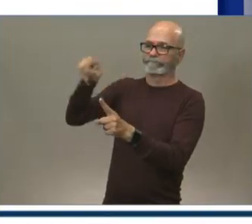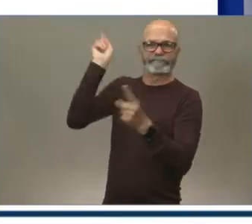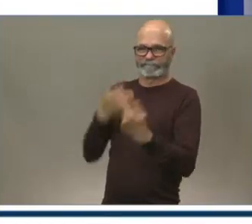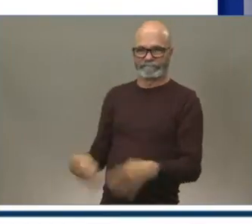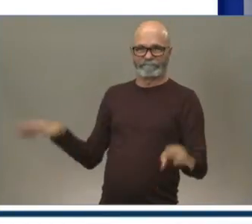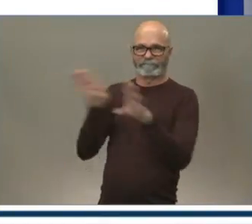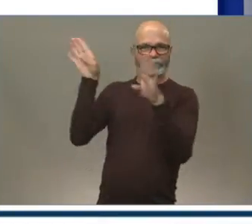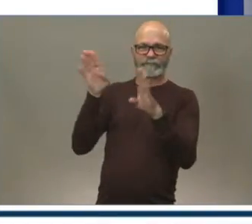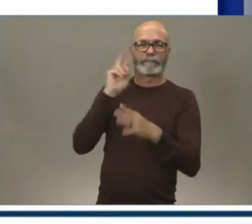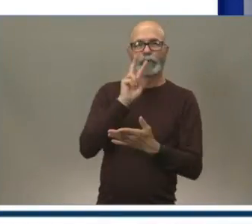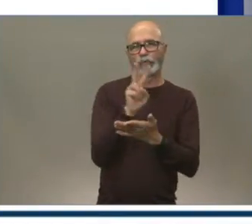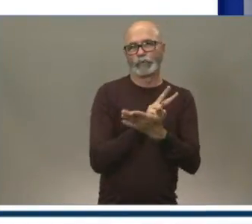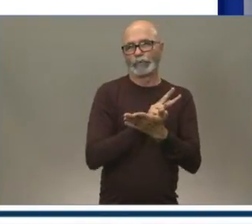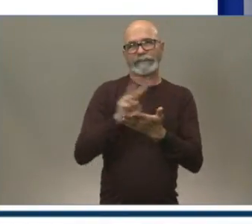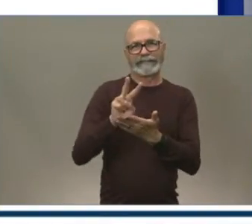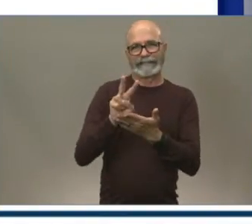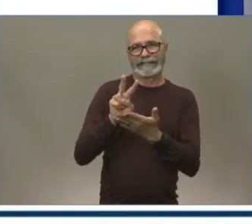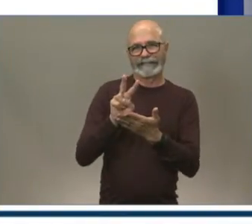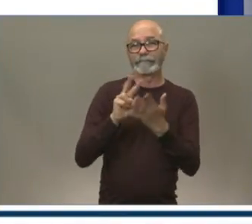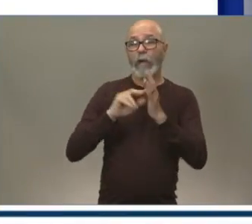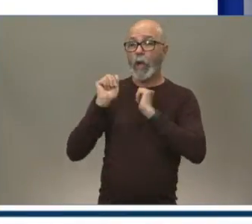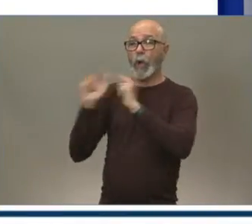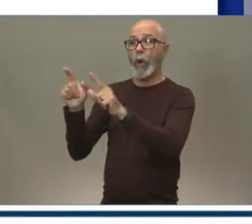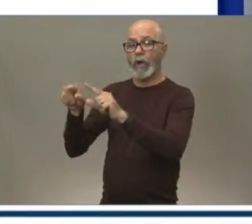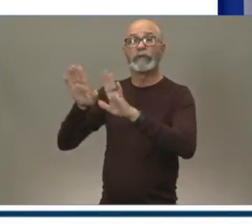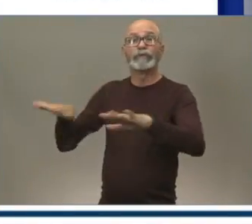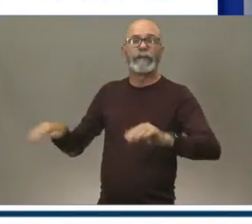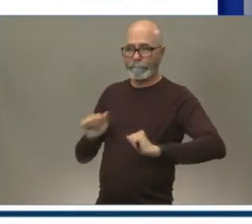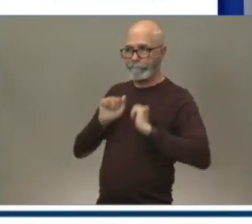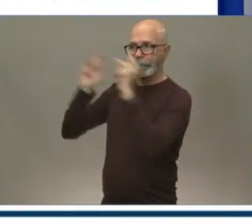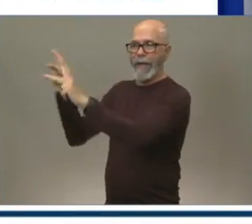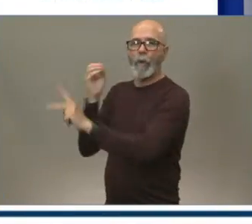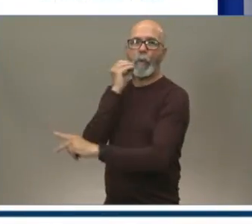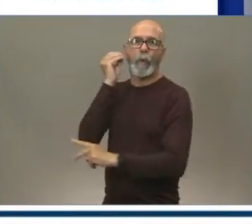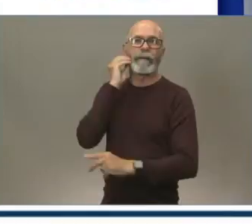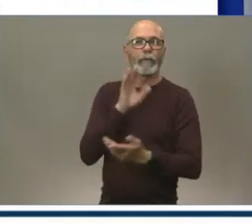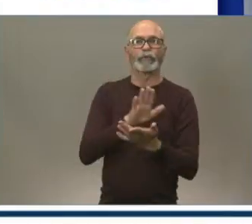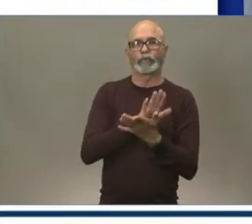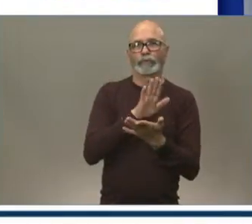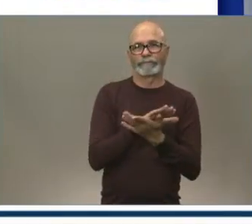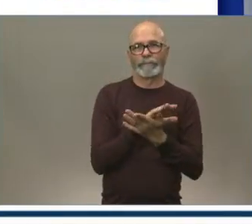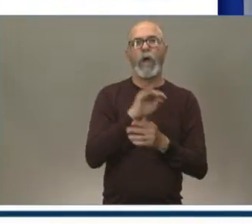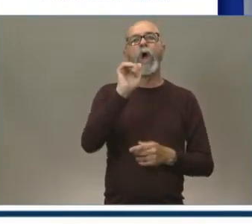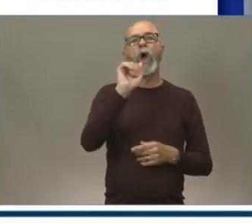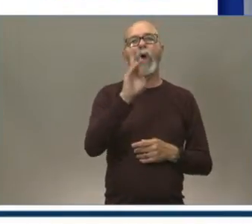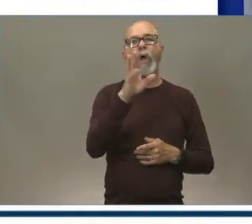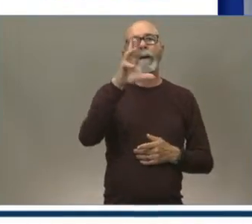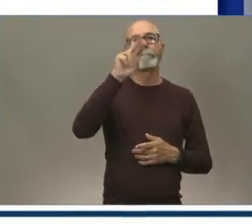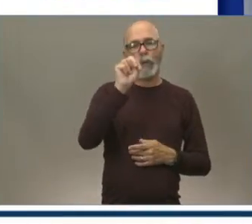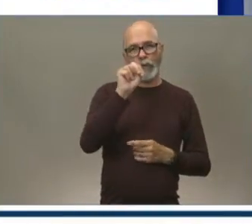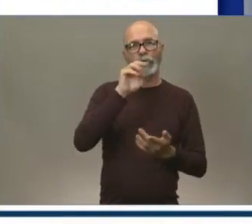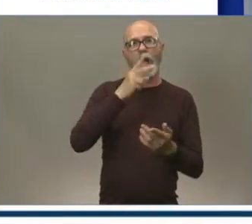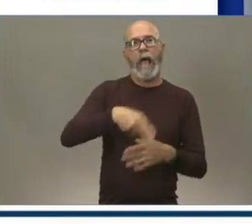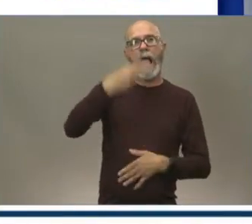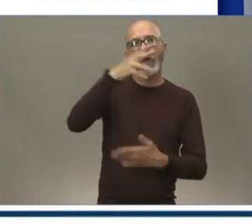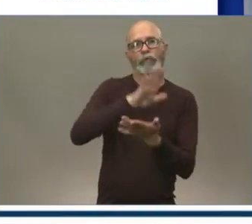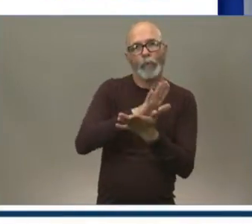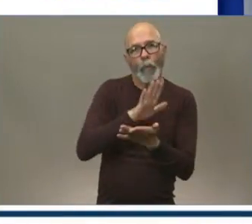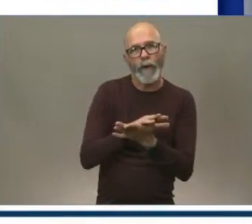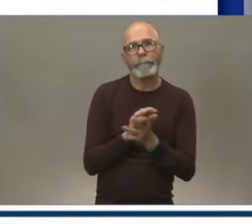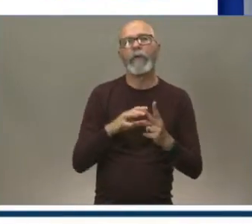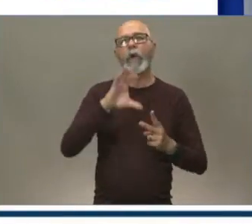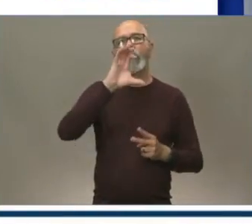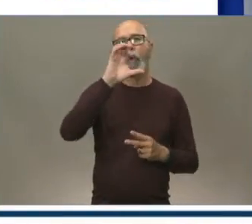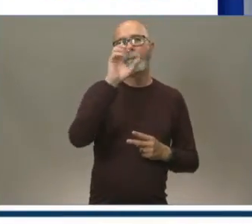circuit breaker period. These are Auburn Drive High Family of Schools, Cole Harbour High Family of Schools, Dartmouth